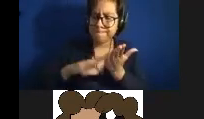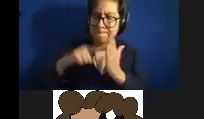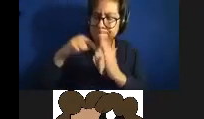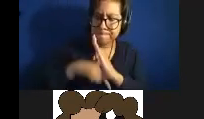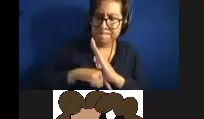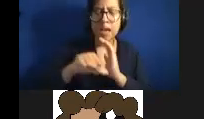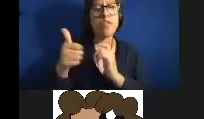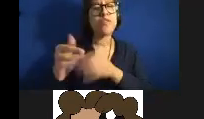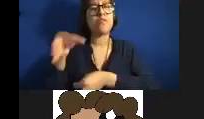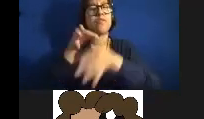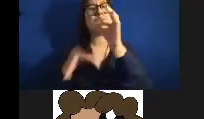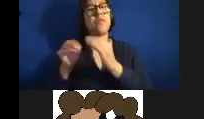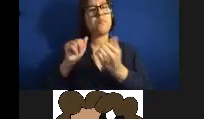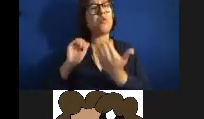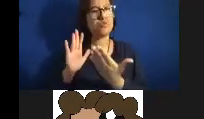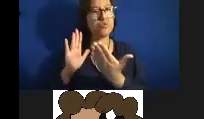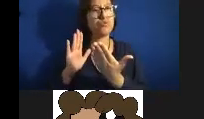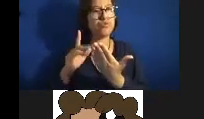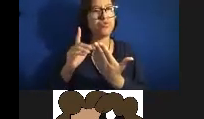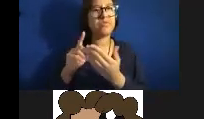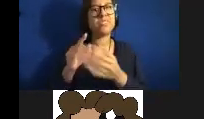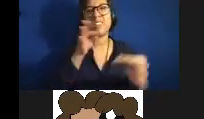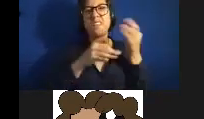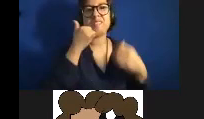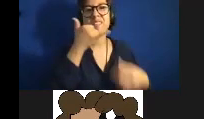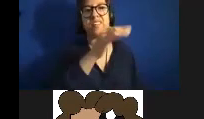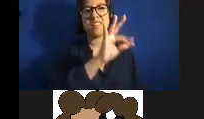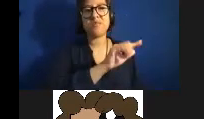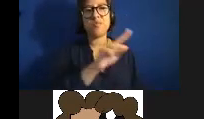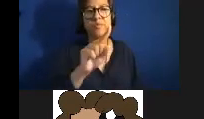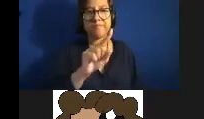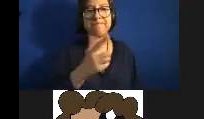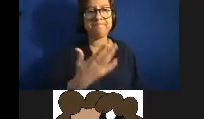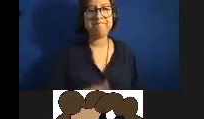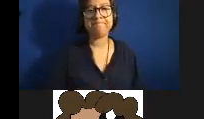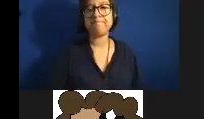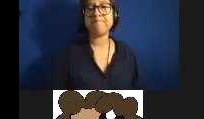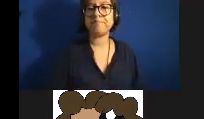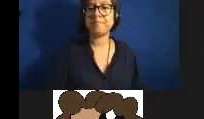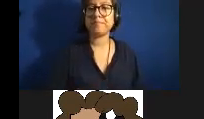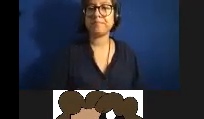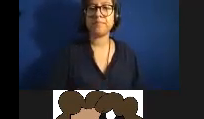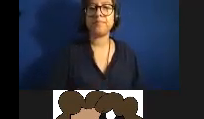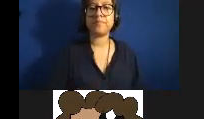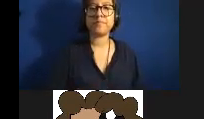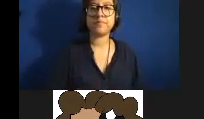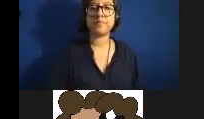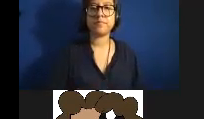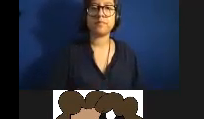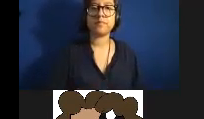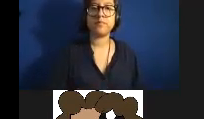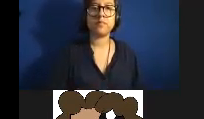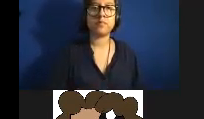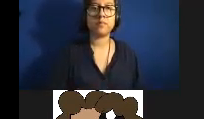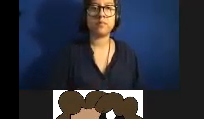approaches to 911. So one of the things that